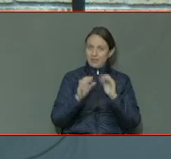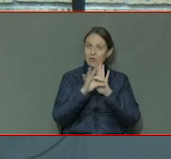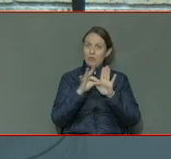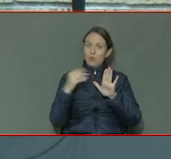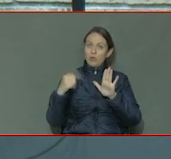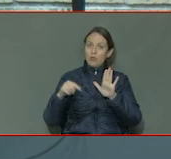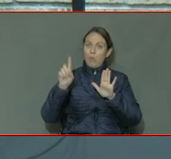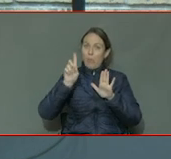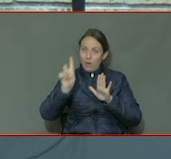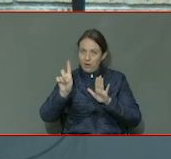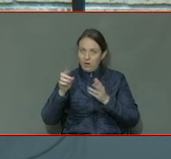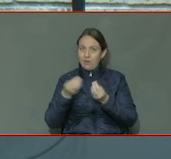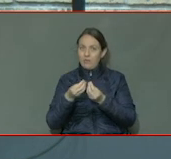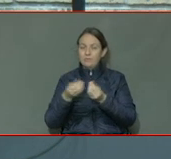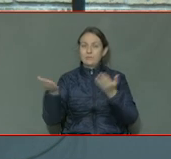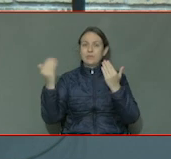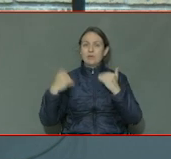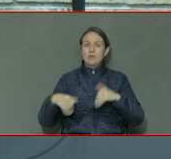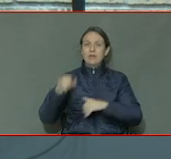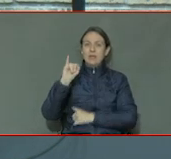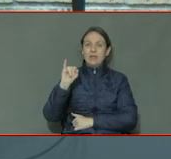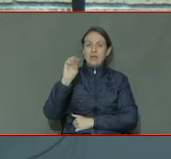have impulse.